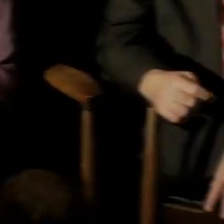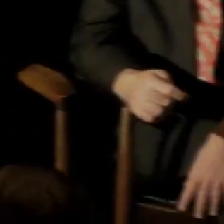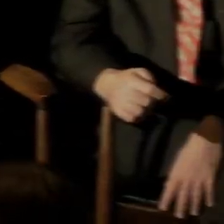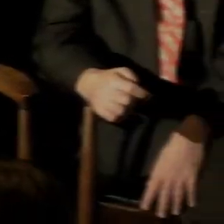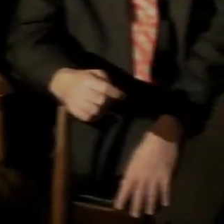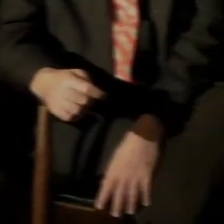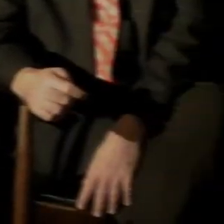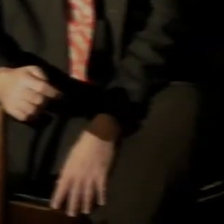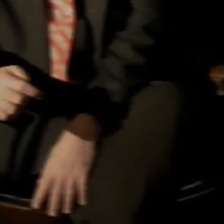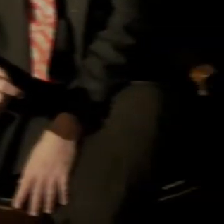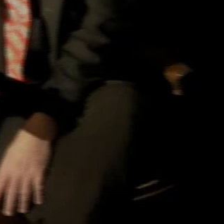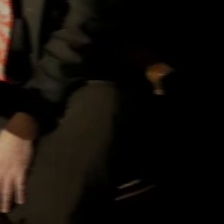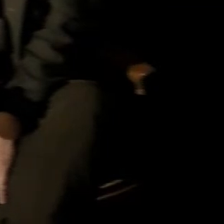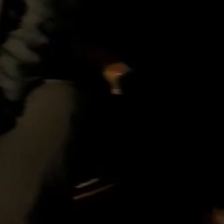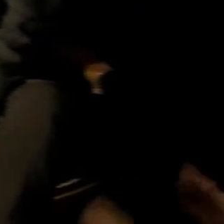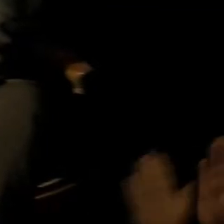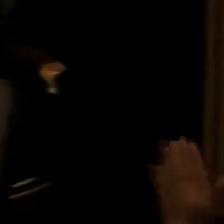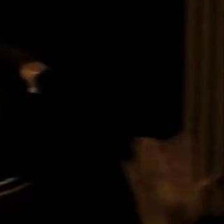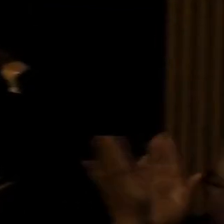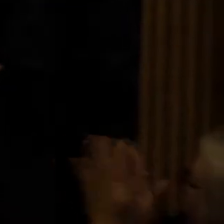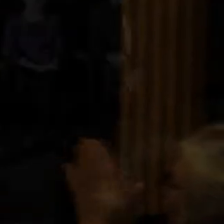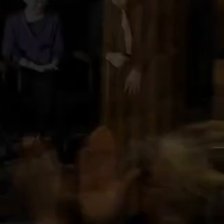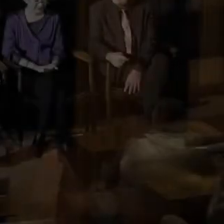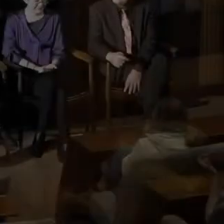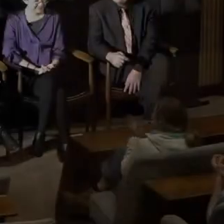our cast. Thanks so much.